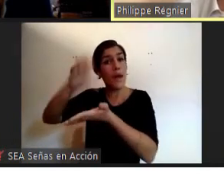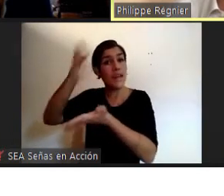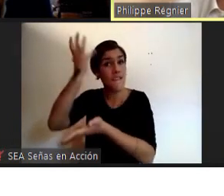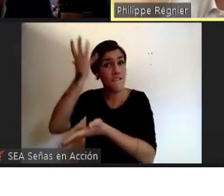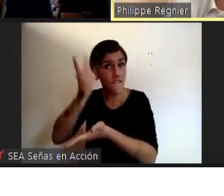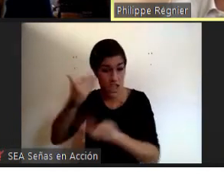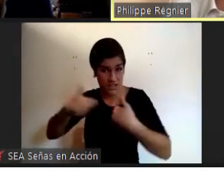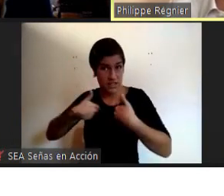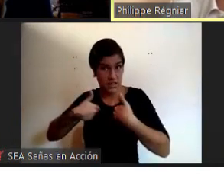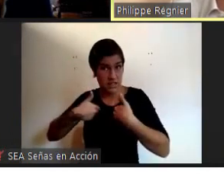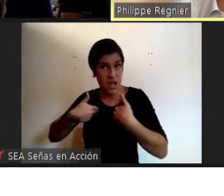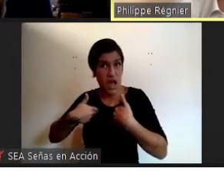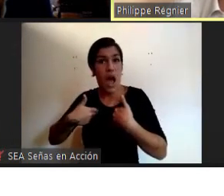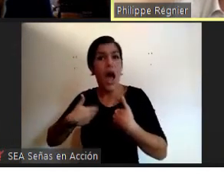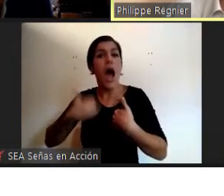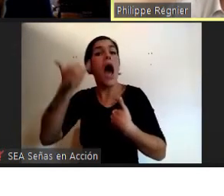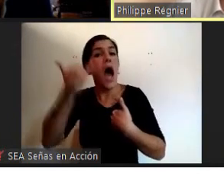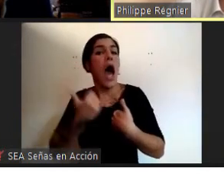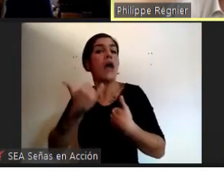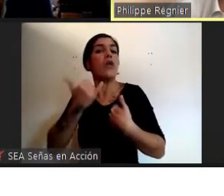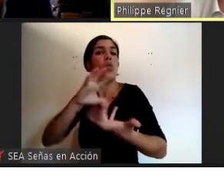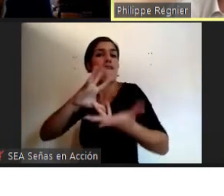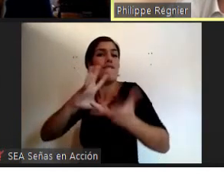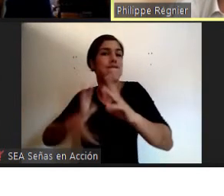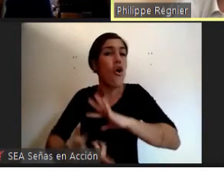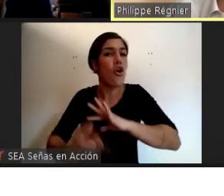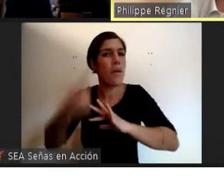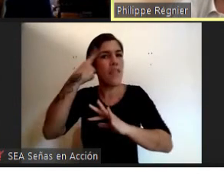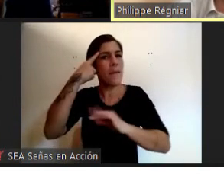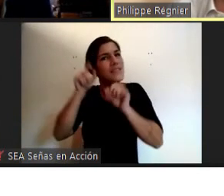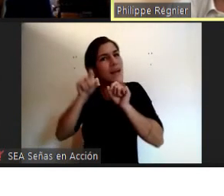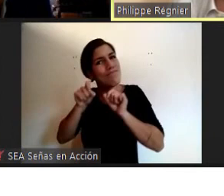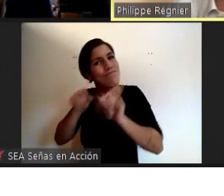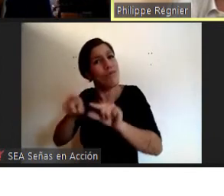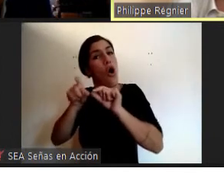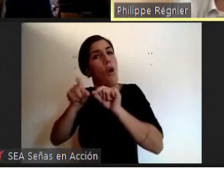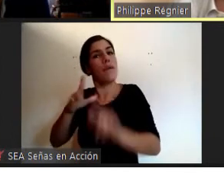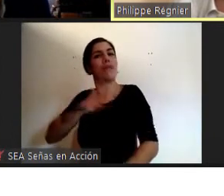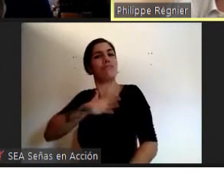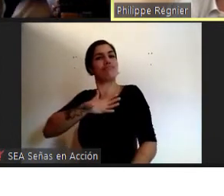There is an edition that says